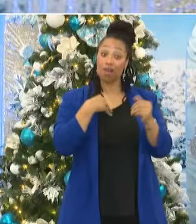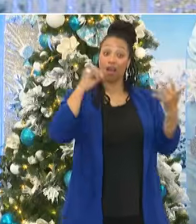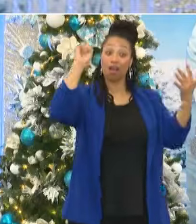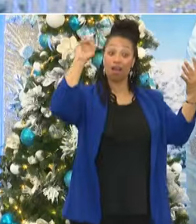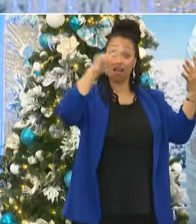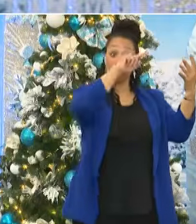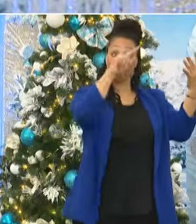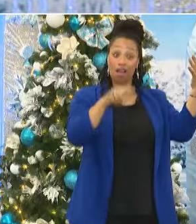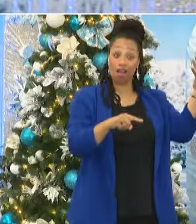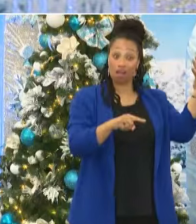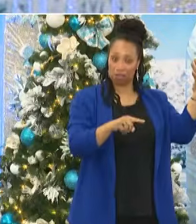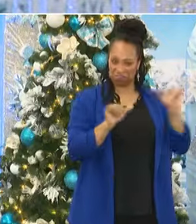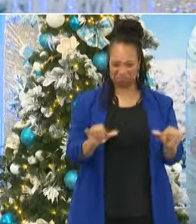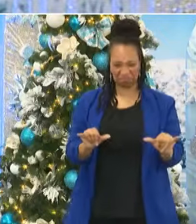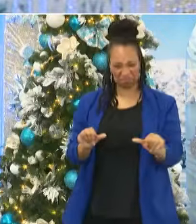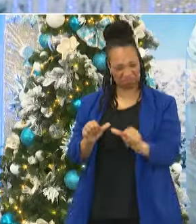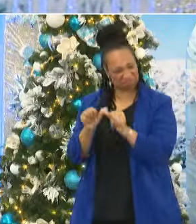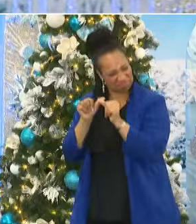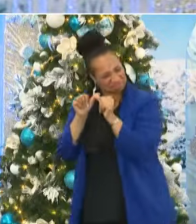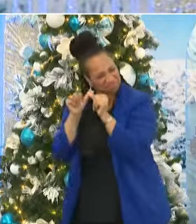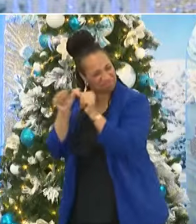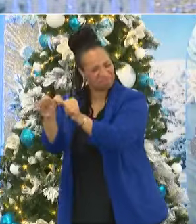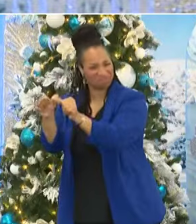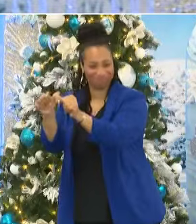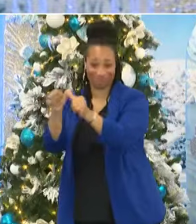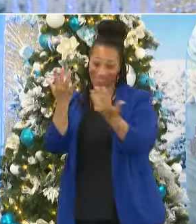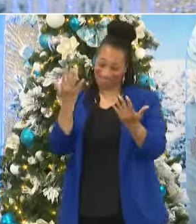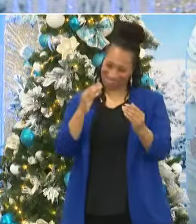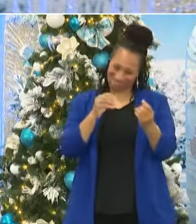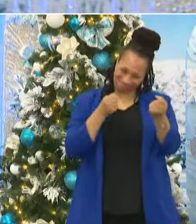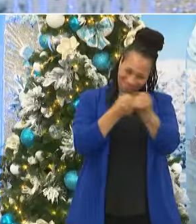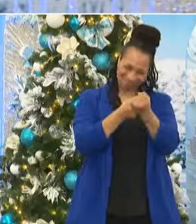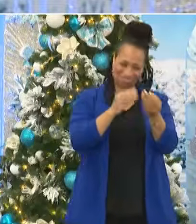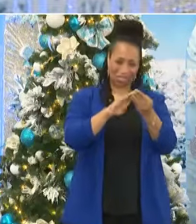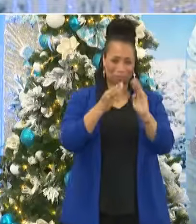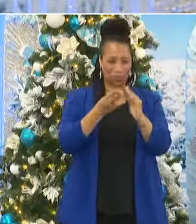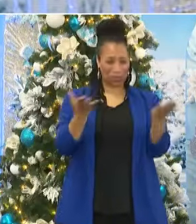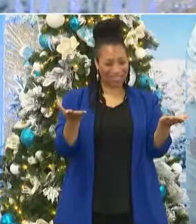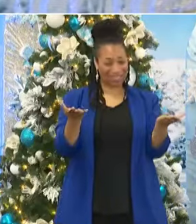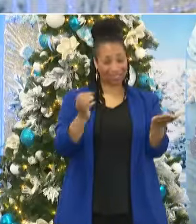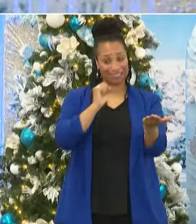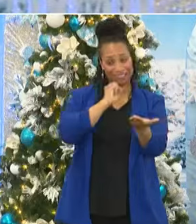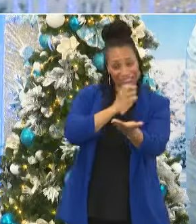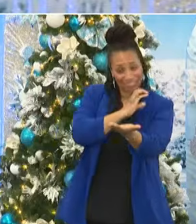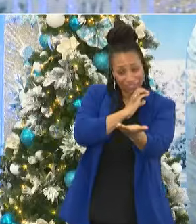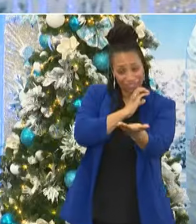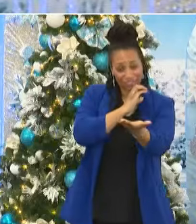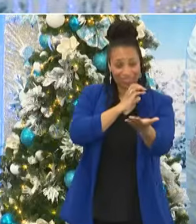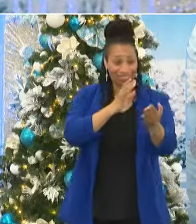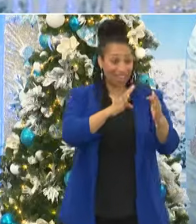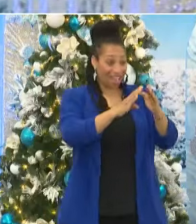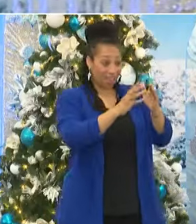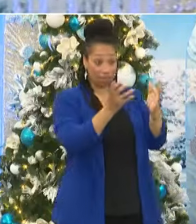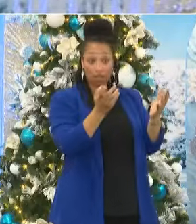we will be a city that supports our seniors with great housing, great